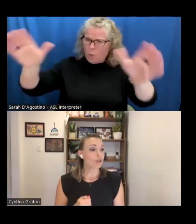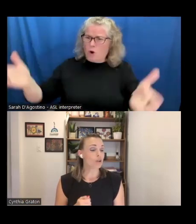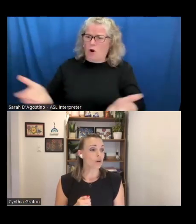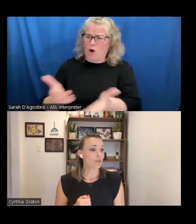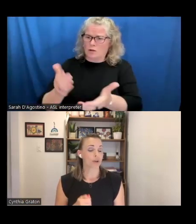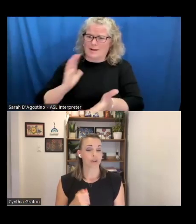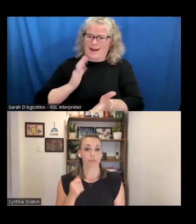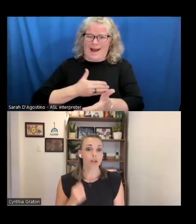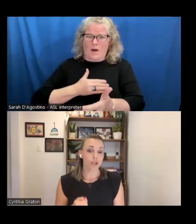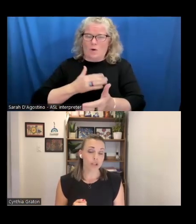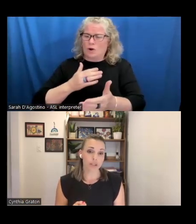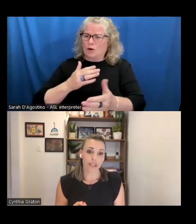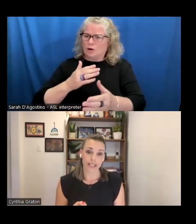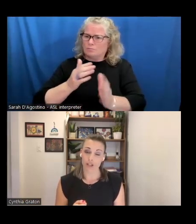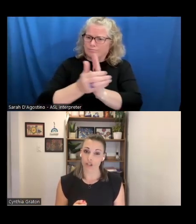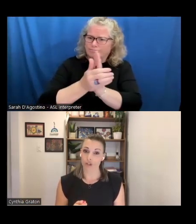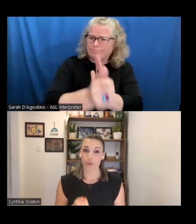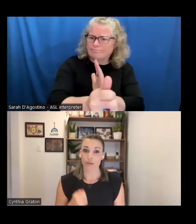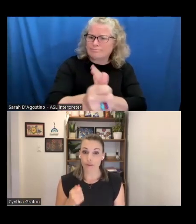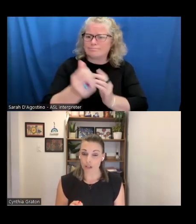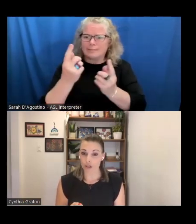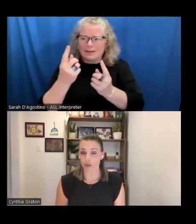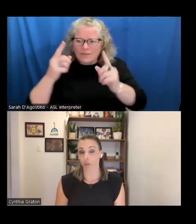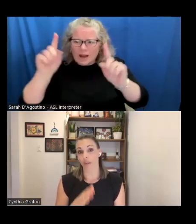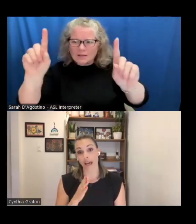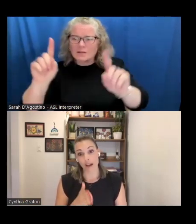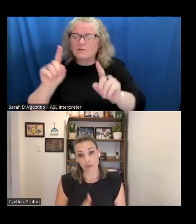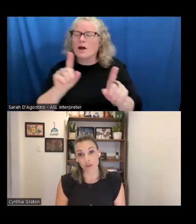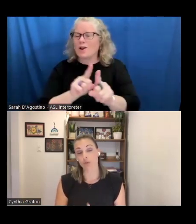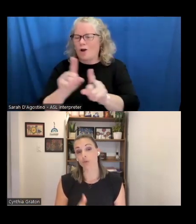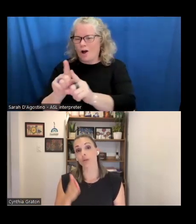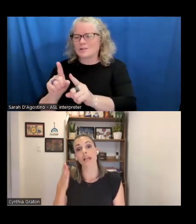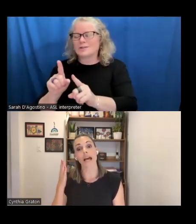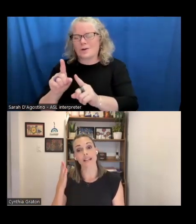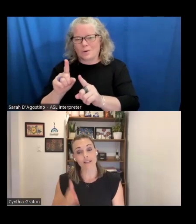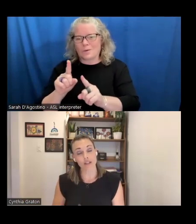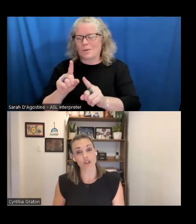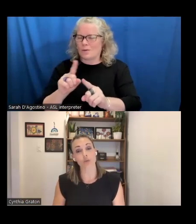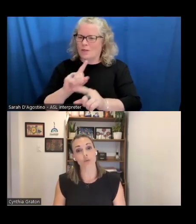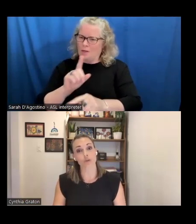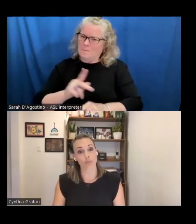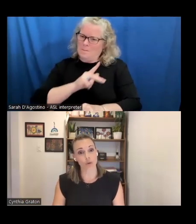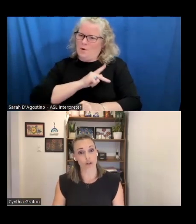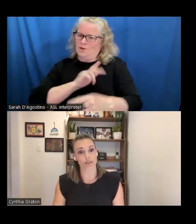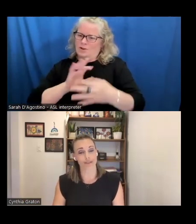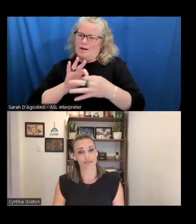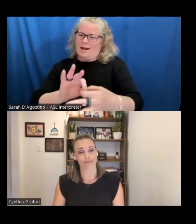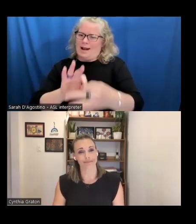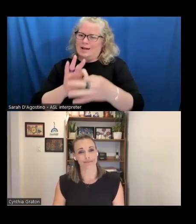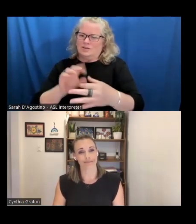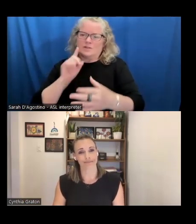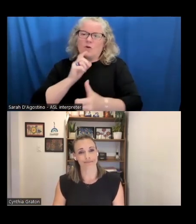but also for the personal connections we foster with every school and teacher we support.